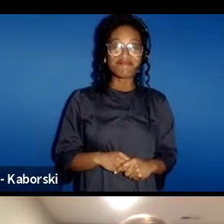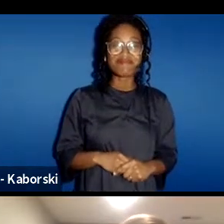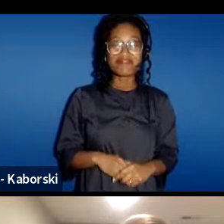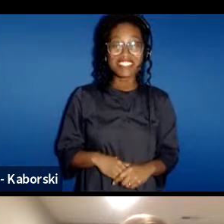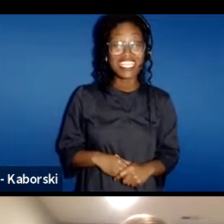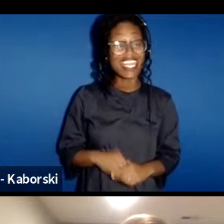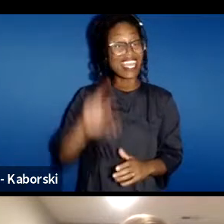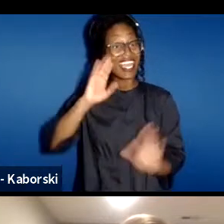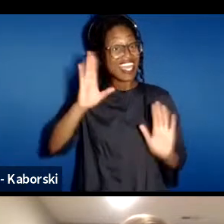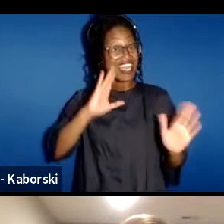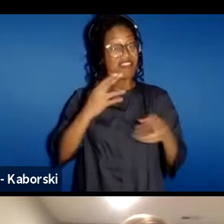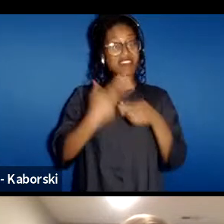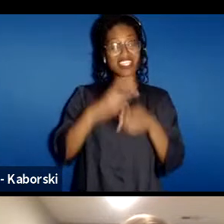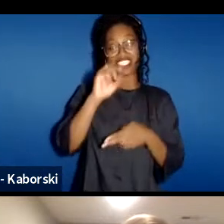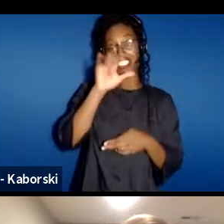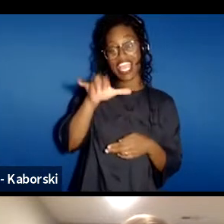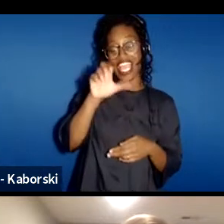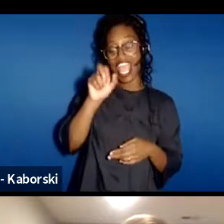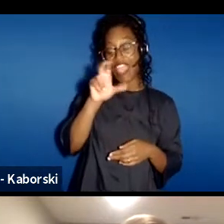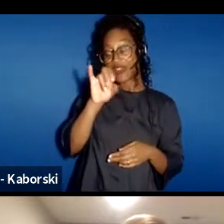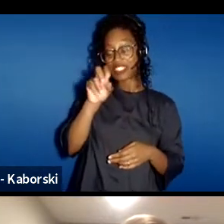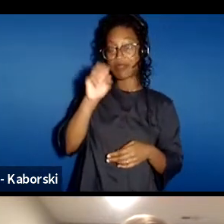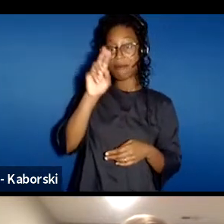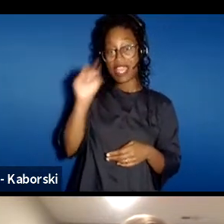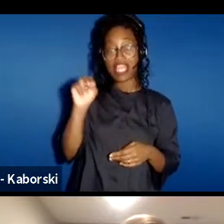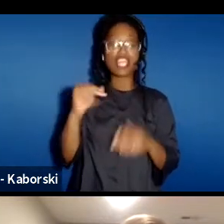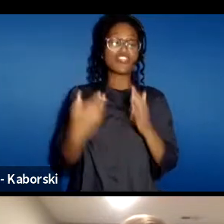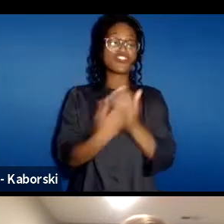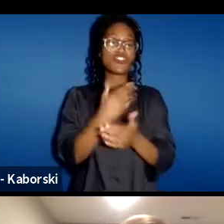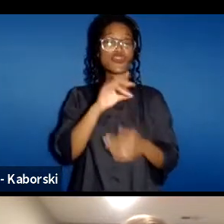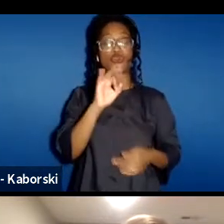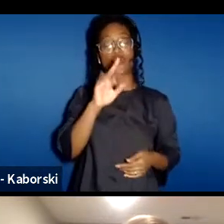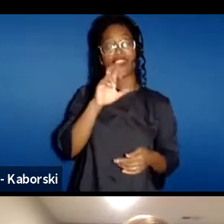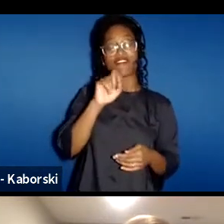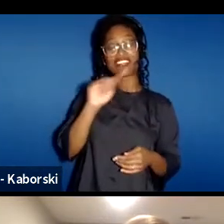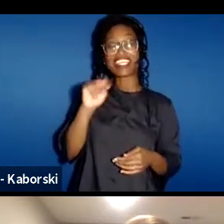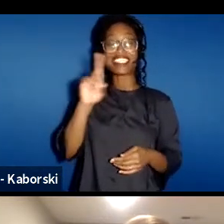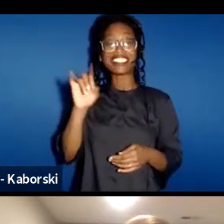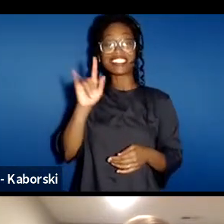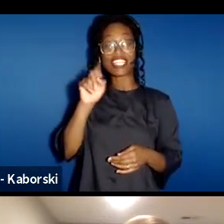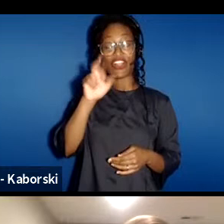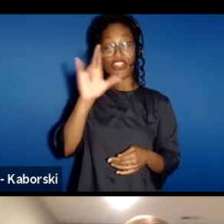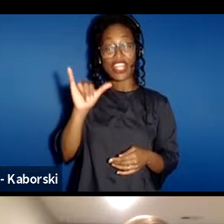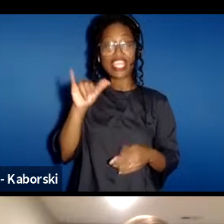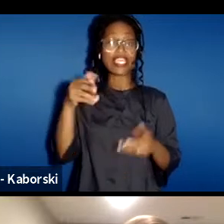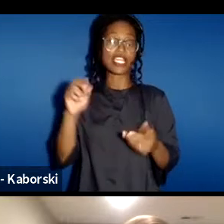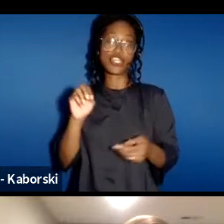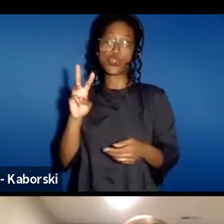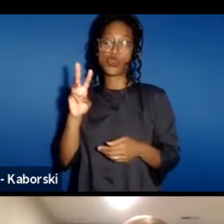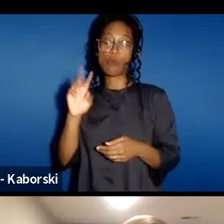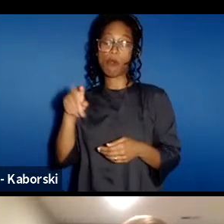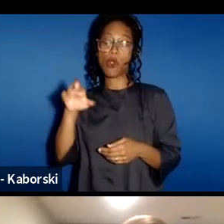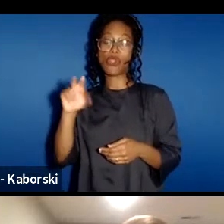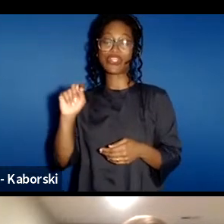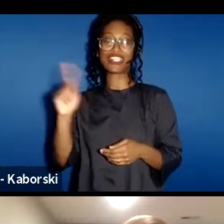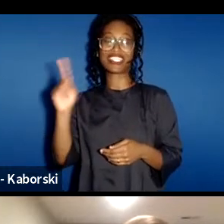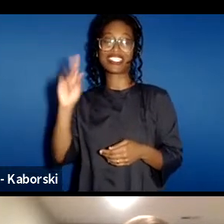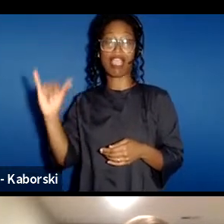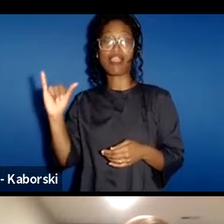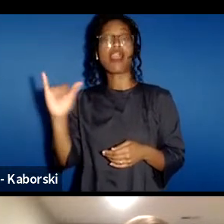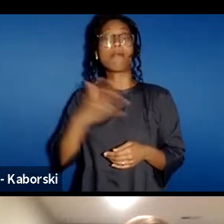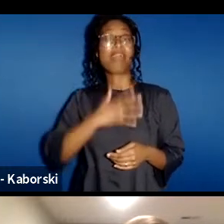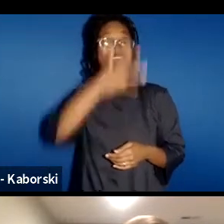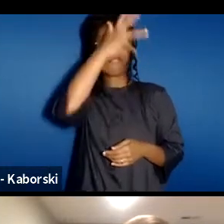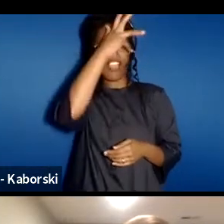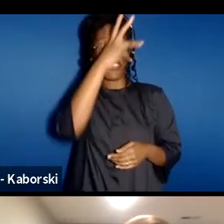I am Jay Erisman. I'm the co-founder of New Riff Distilling here in Newport, Kentucky. And my father would probably disown me